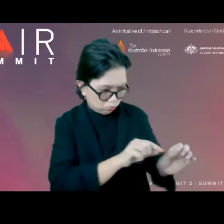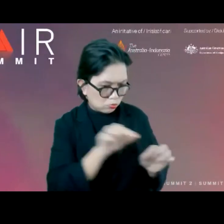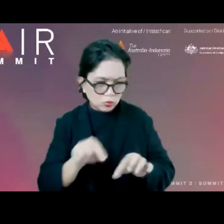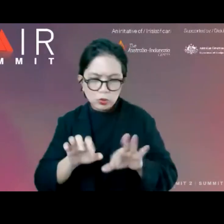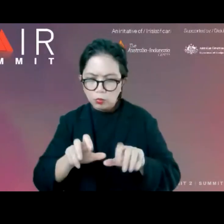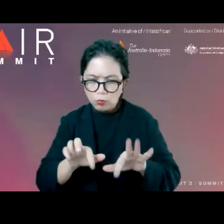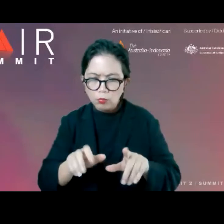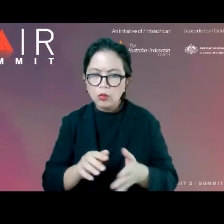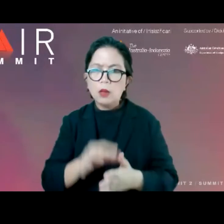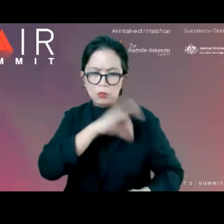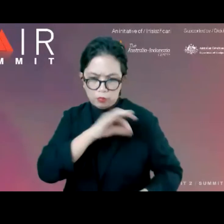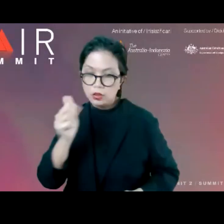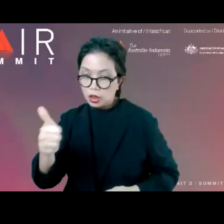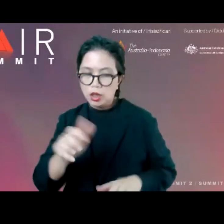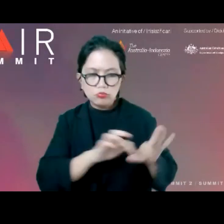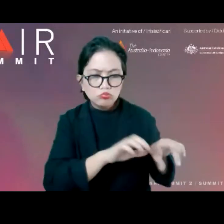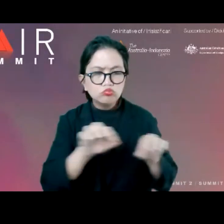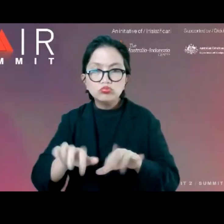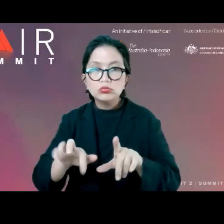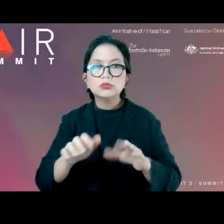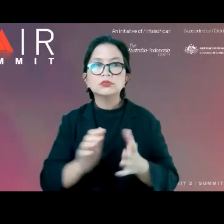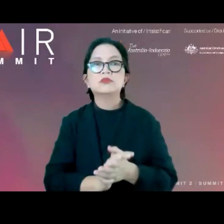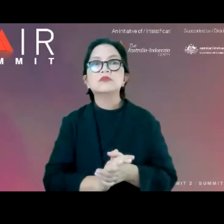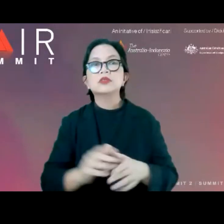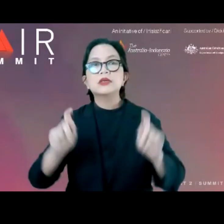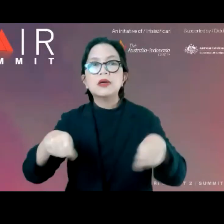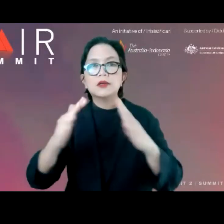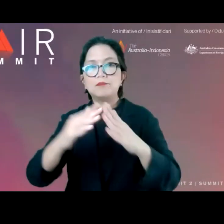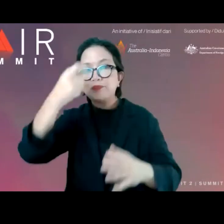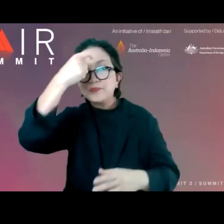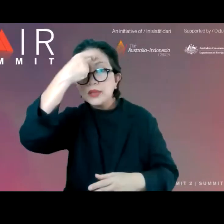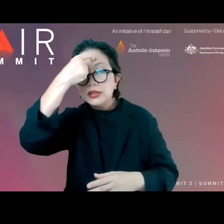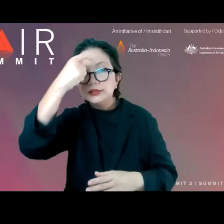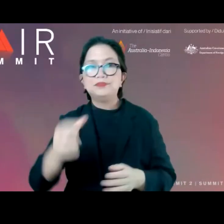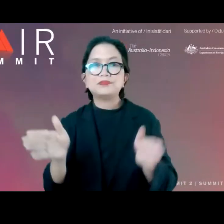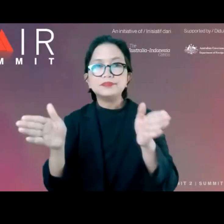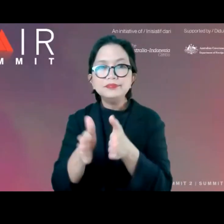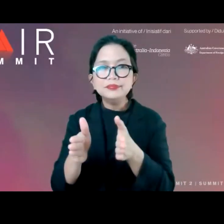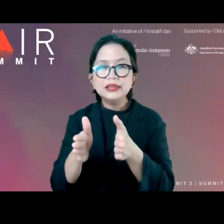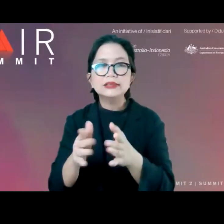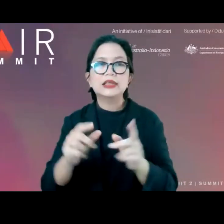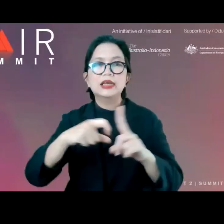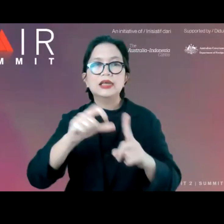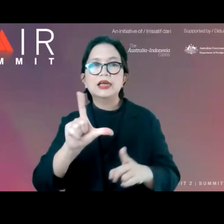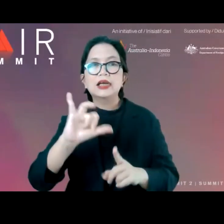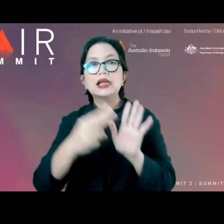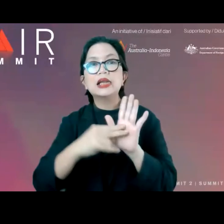district hospital, whether it's a private clinic, that they find that the data is useful and that they can use it to monitor their